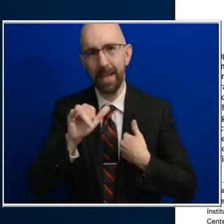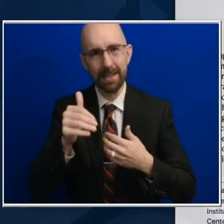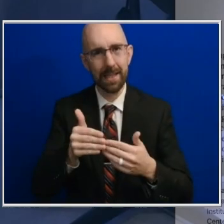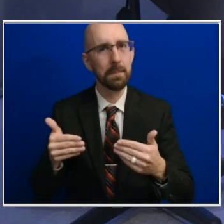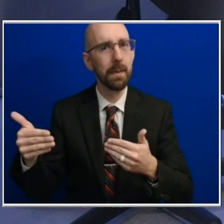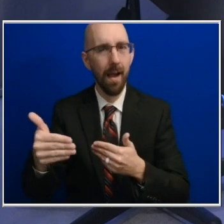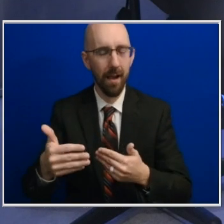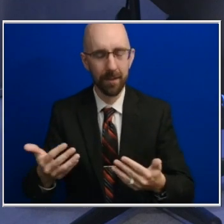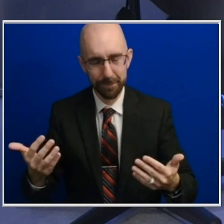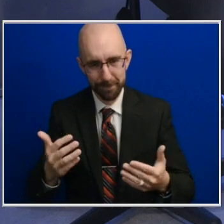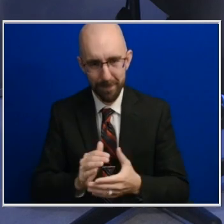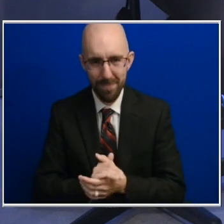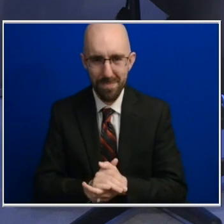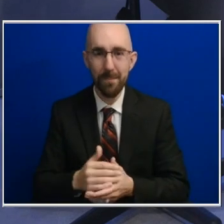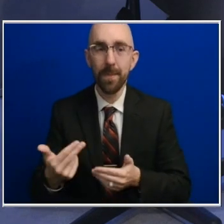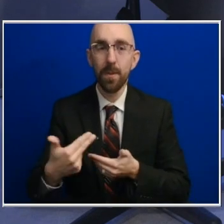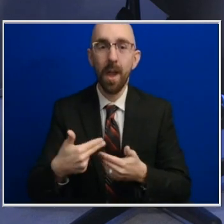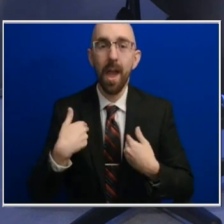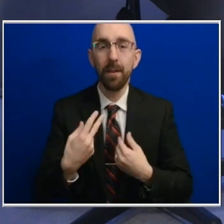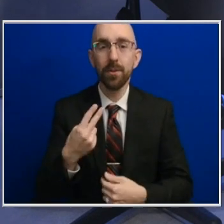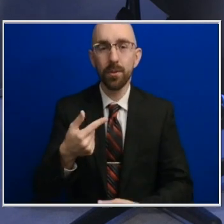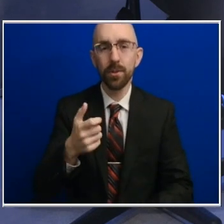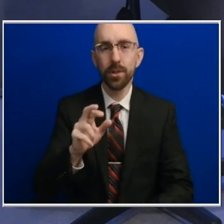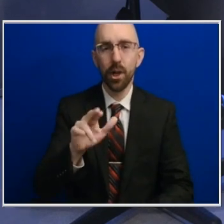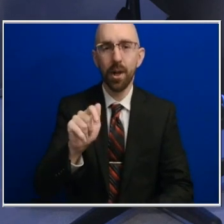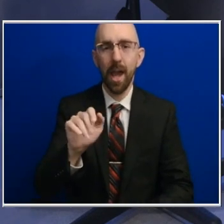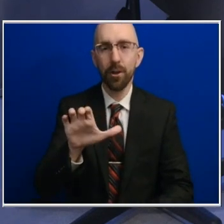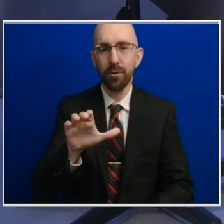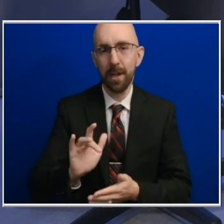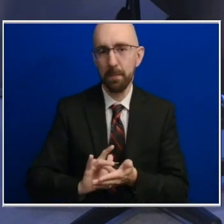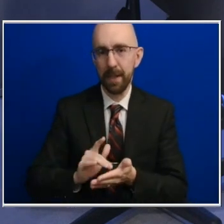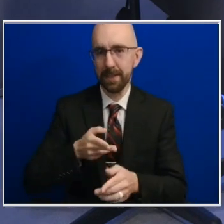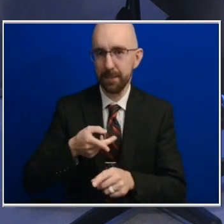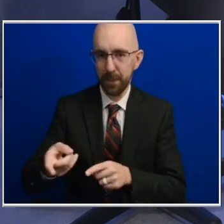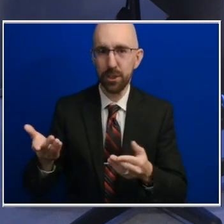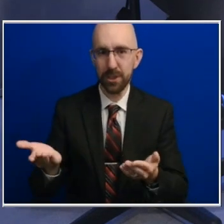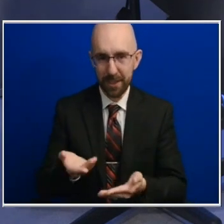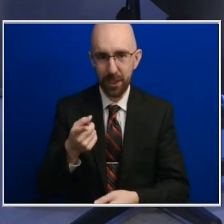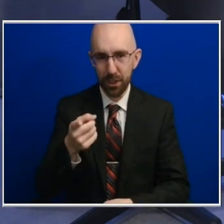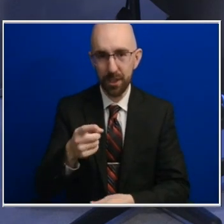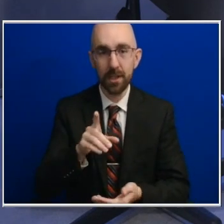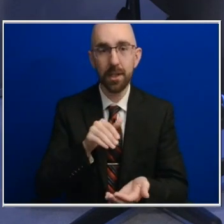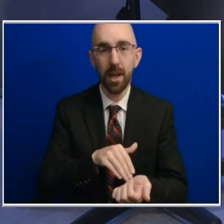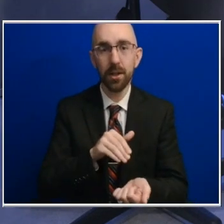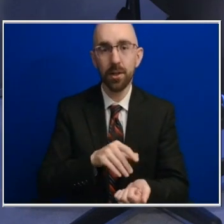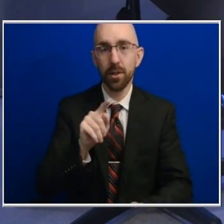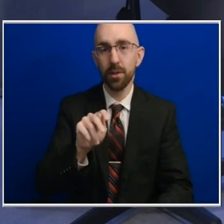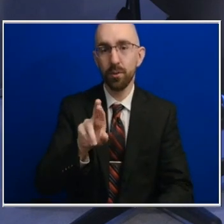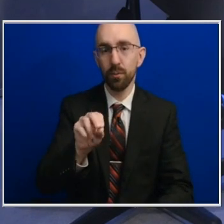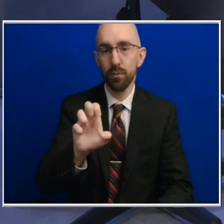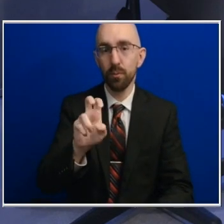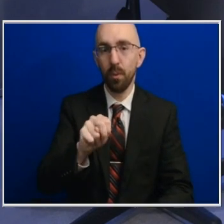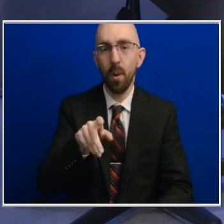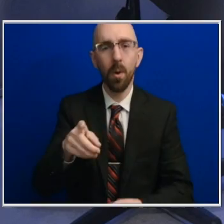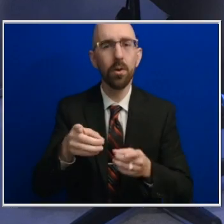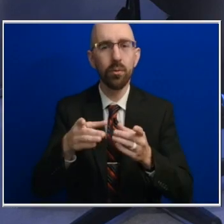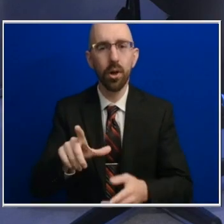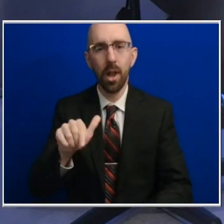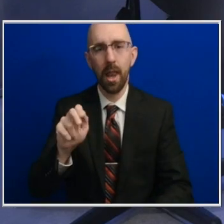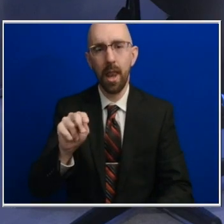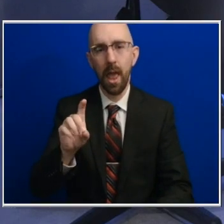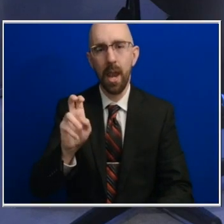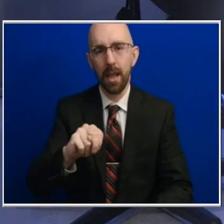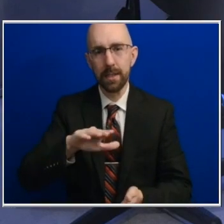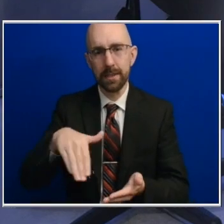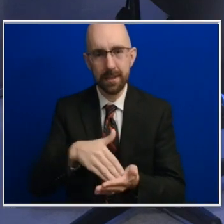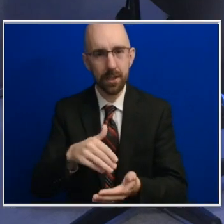Joining me today are two geriatric medicine specialists here at the University of Kansas Health System. Dr. Bruce Troen is the director of the Landon Center on